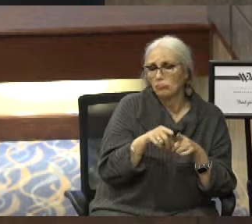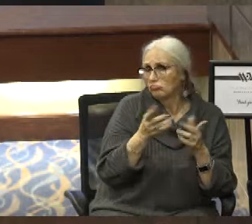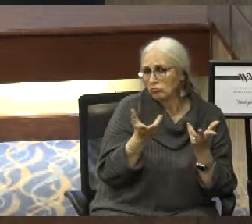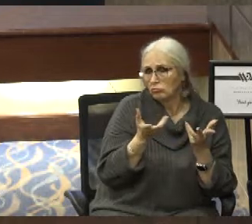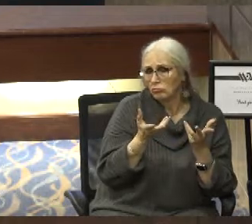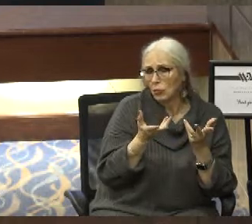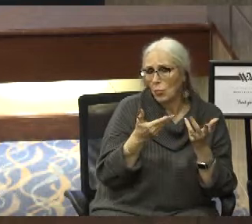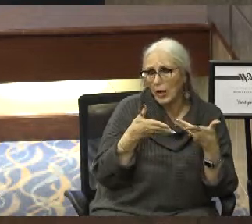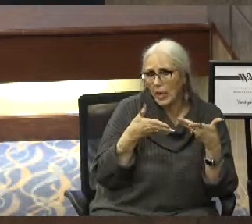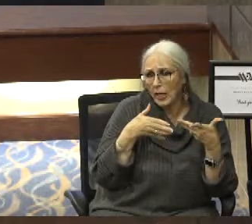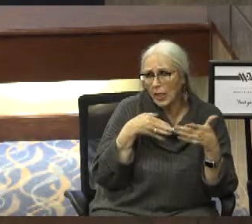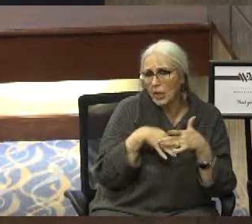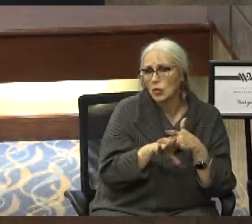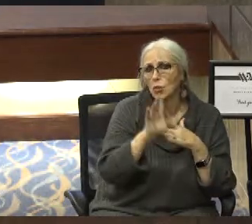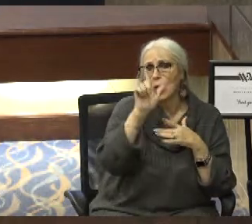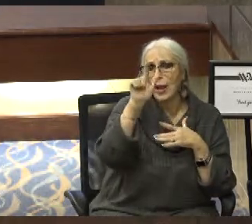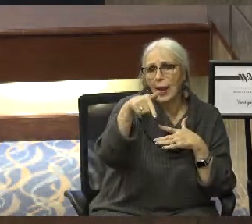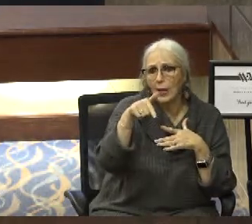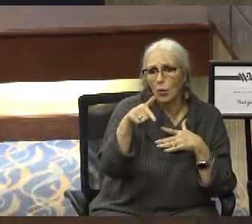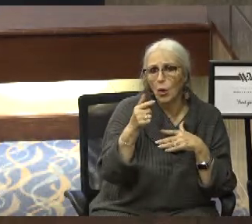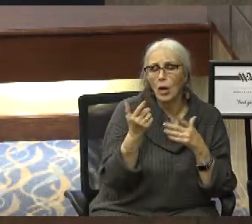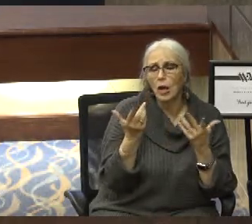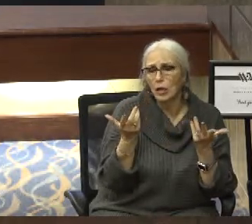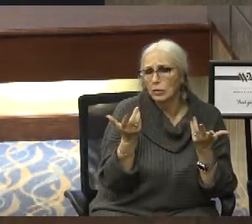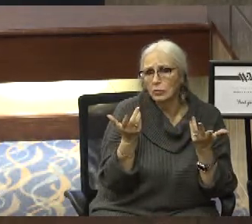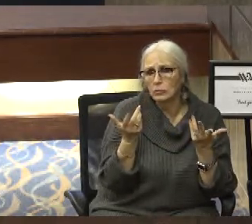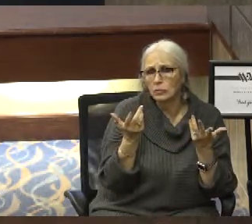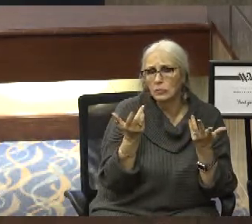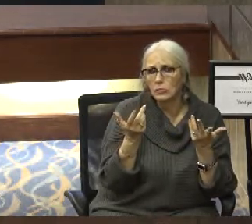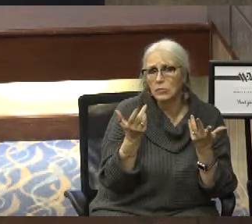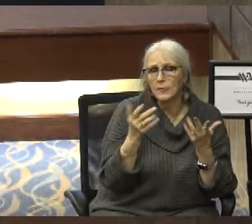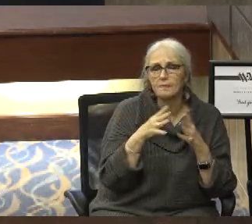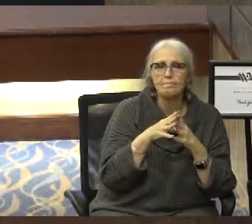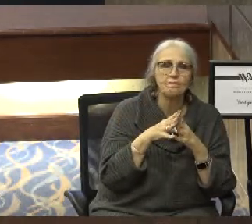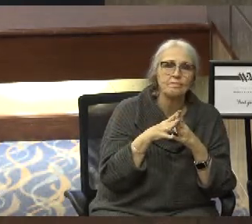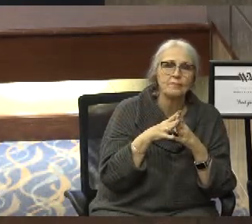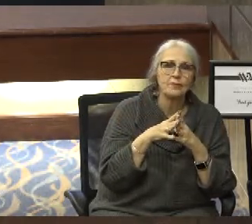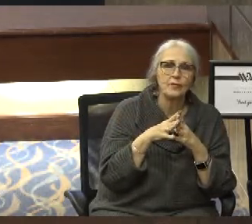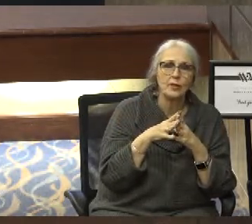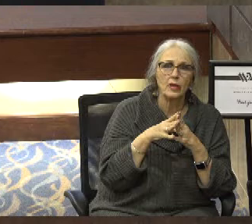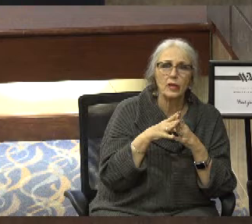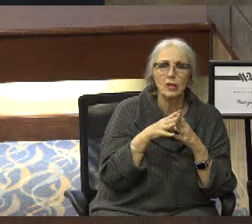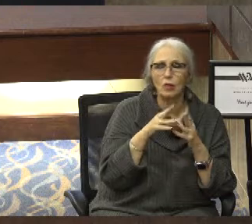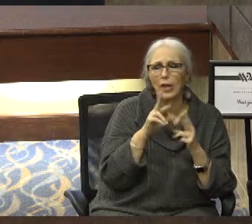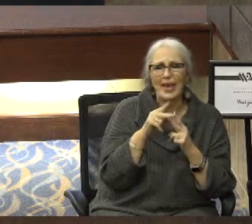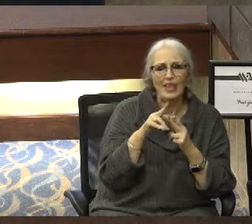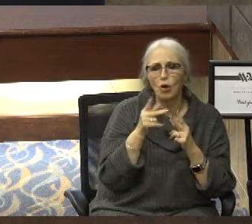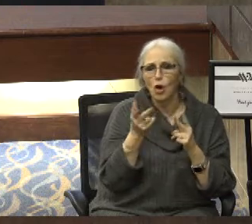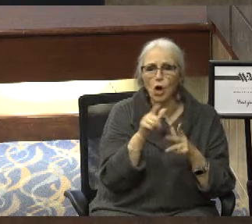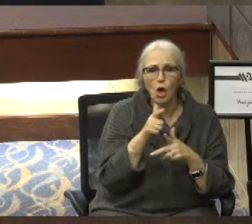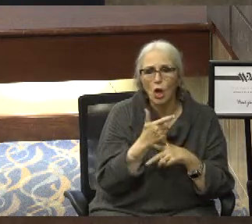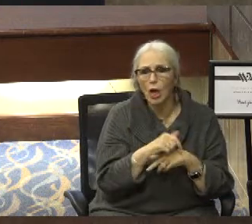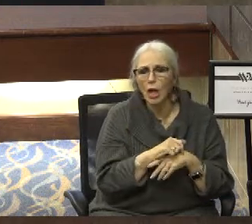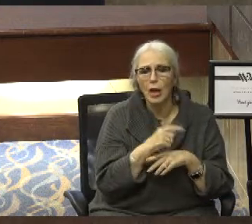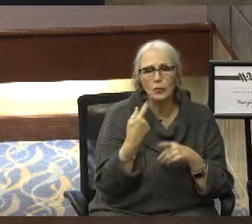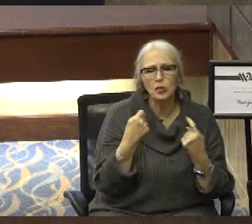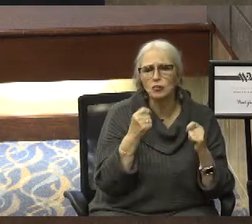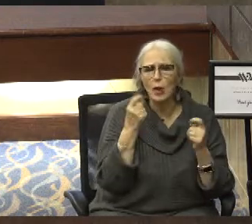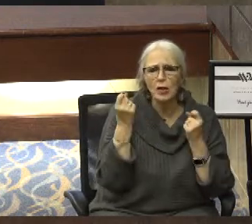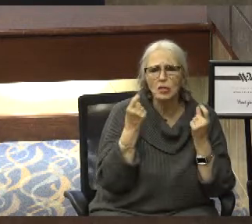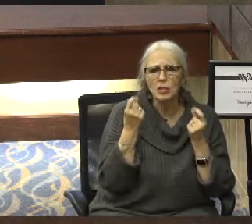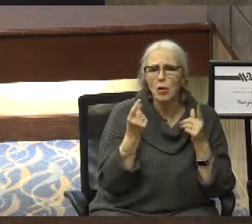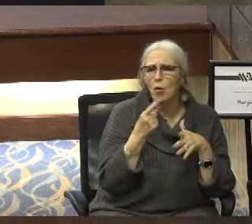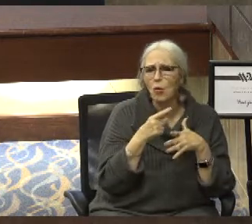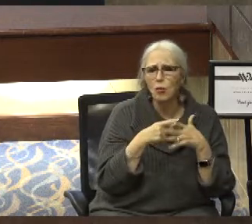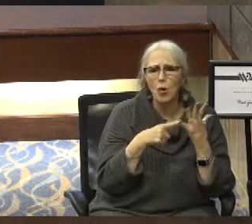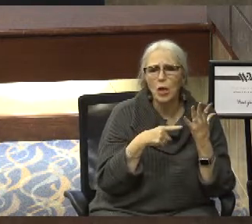be entering into at a later date? And whether or not that makes its way into either of those things, I'm not saying. I'm just trying to understand, what do we put into